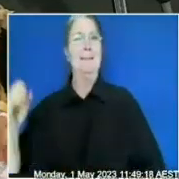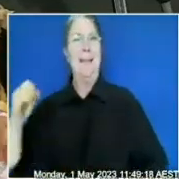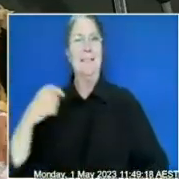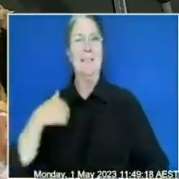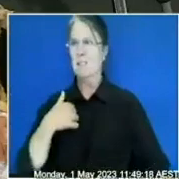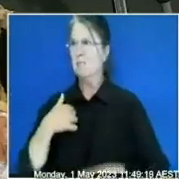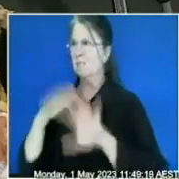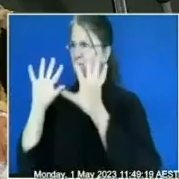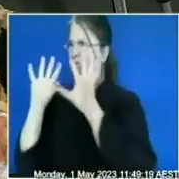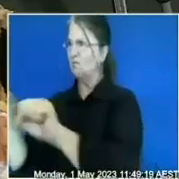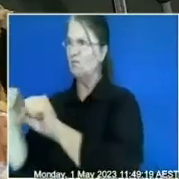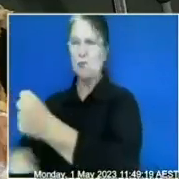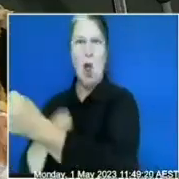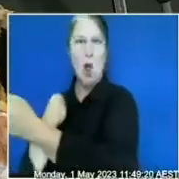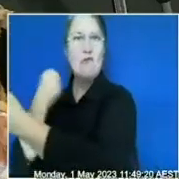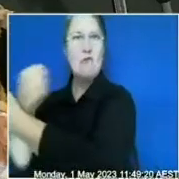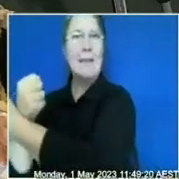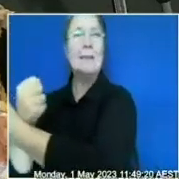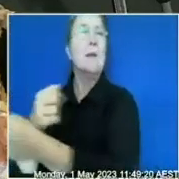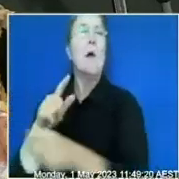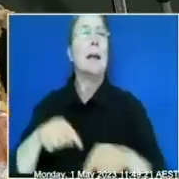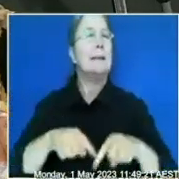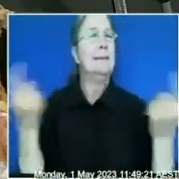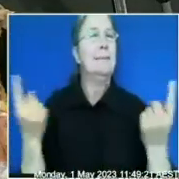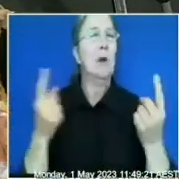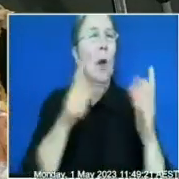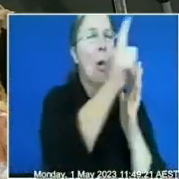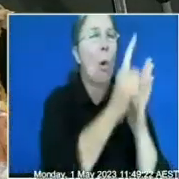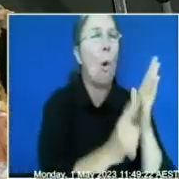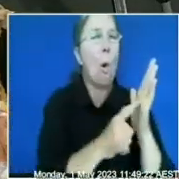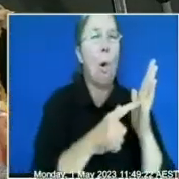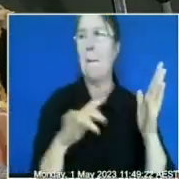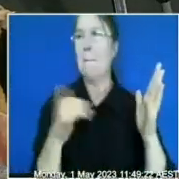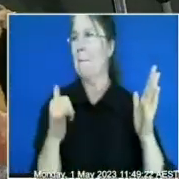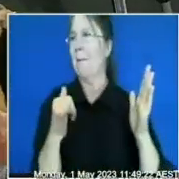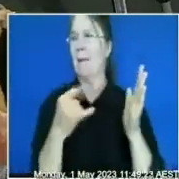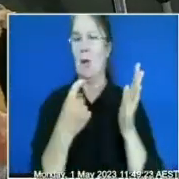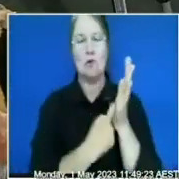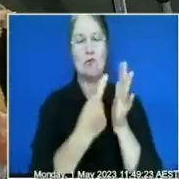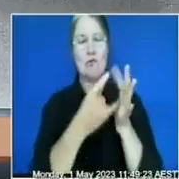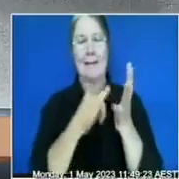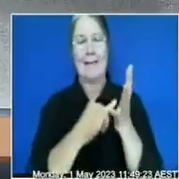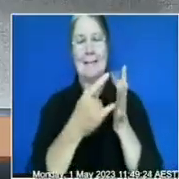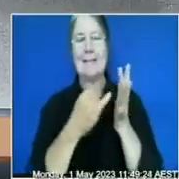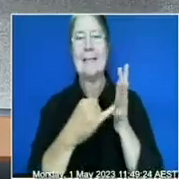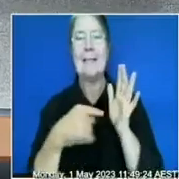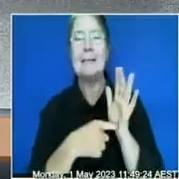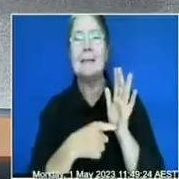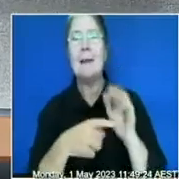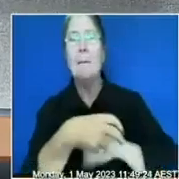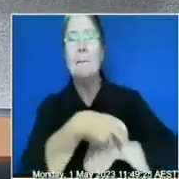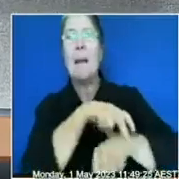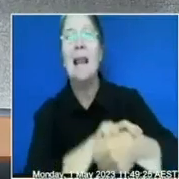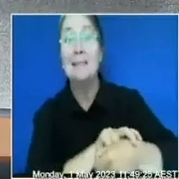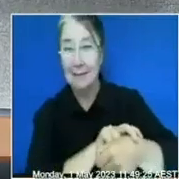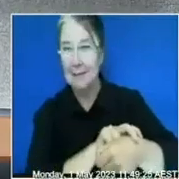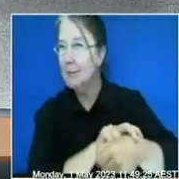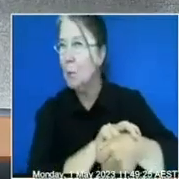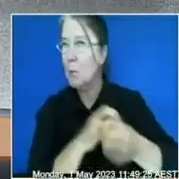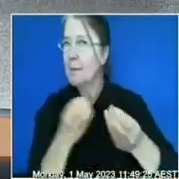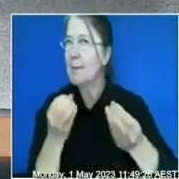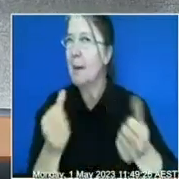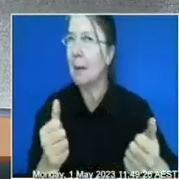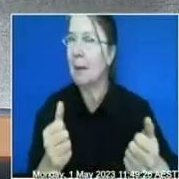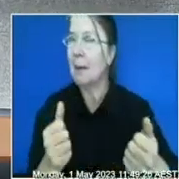and authority of the evaluating and monitoring system? I'll ask Ms Williams to talk to that. We've put a lot of thought into